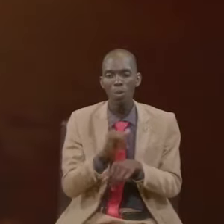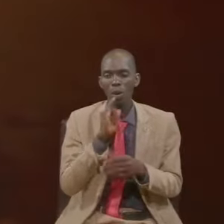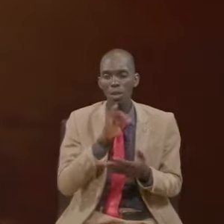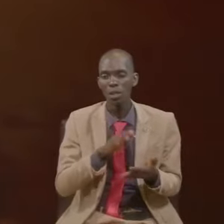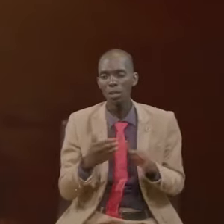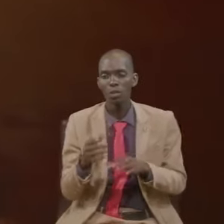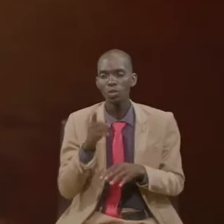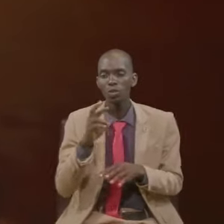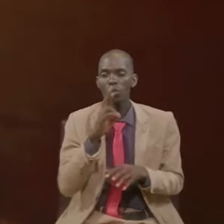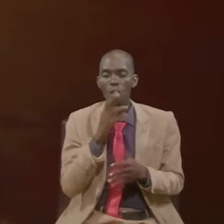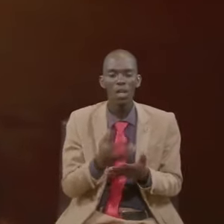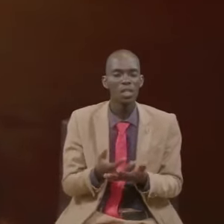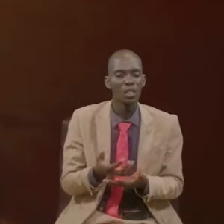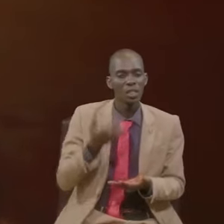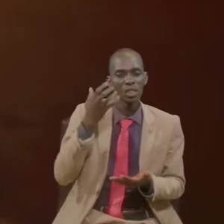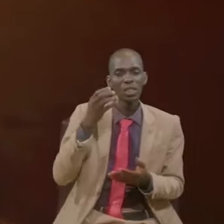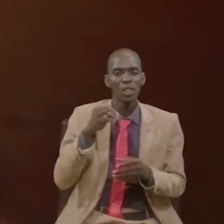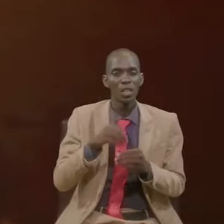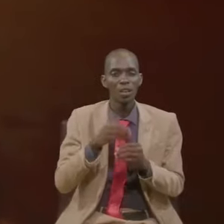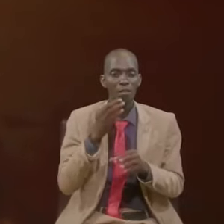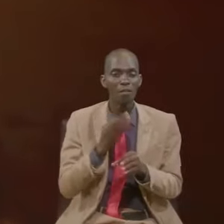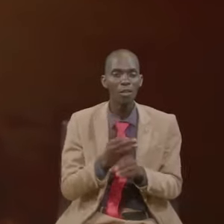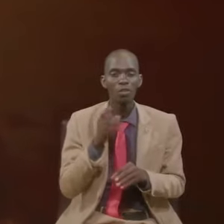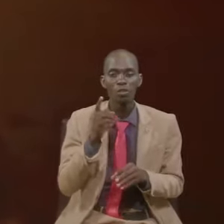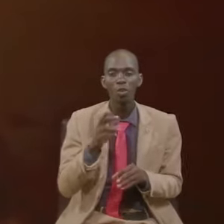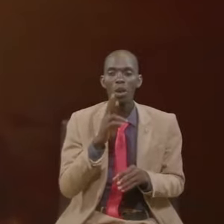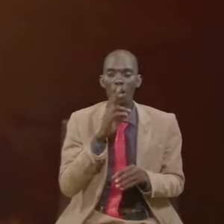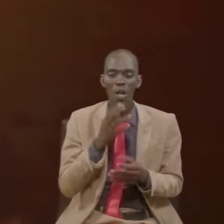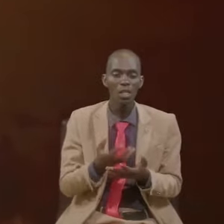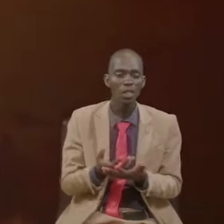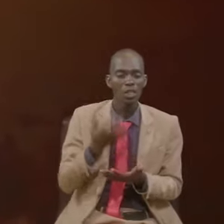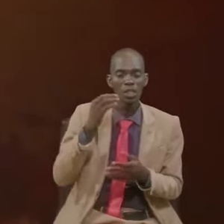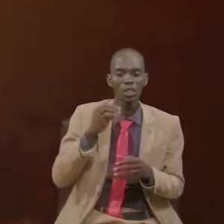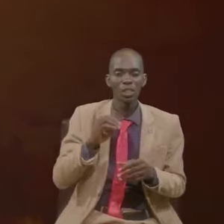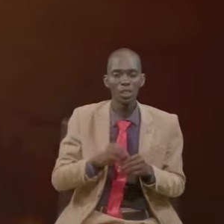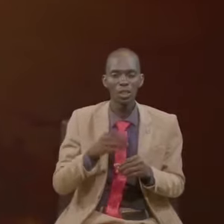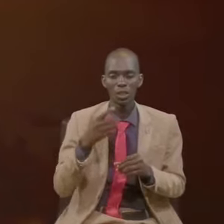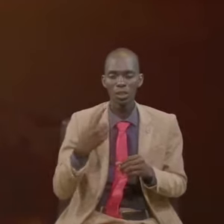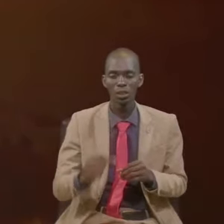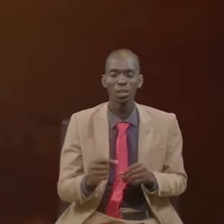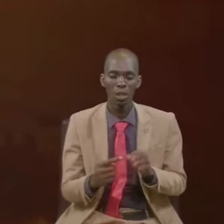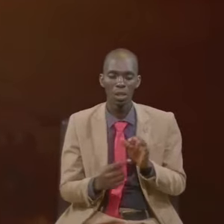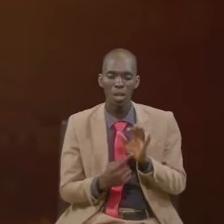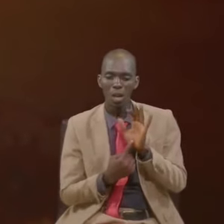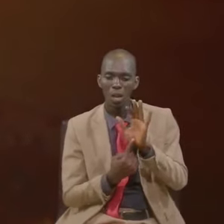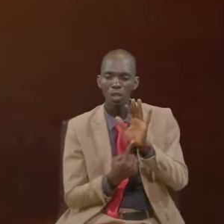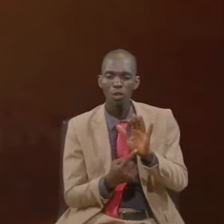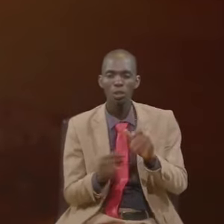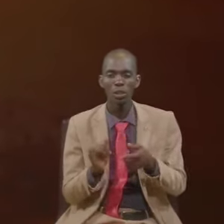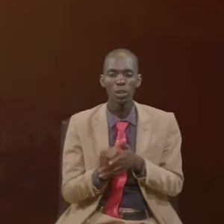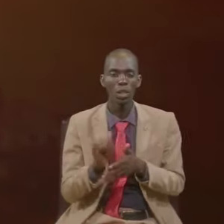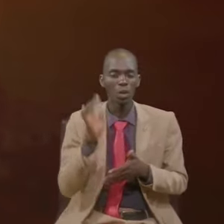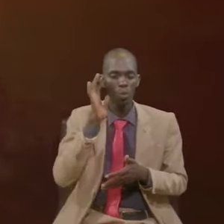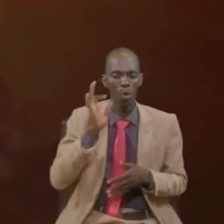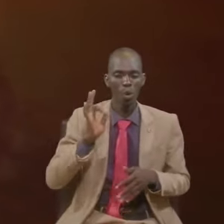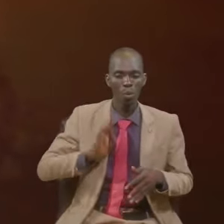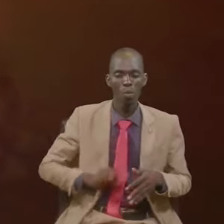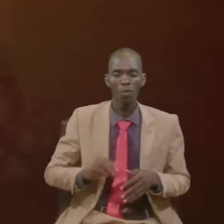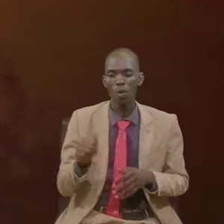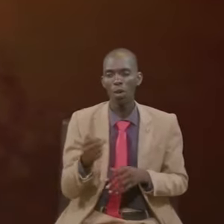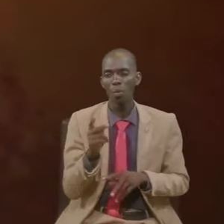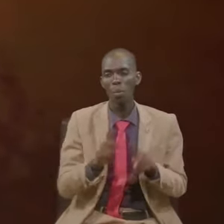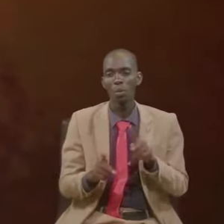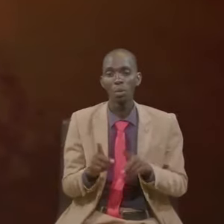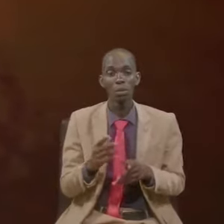in faith, you're rich in action that will benefit other people. He says, my brethren, has not